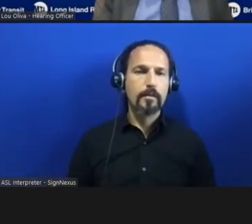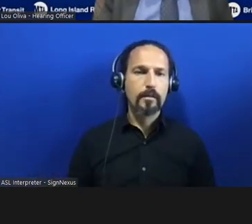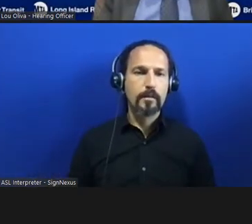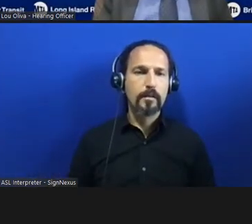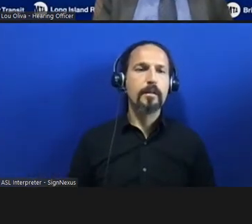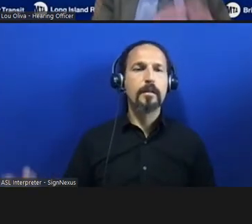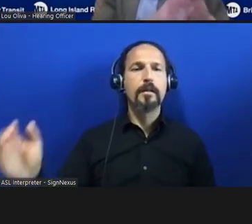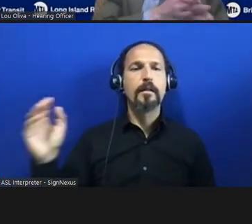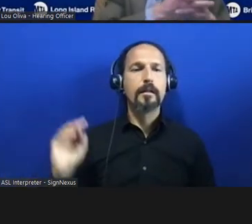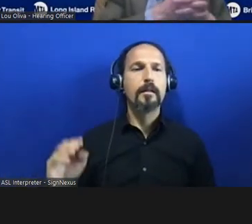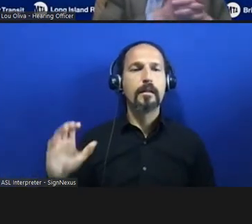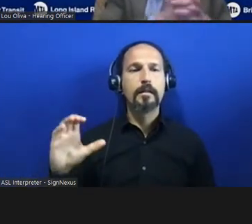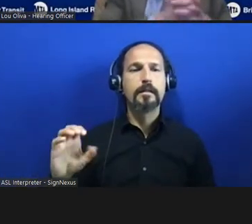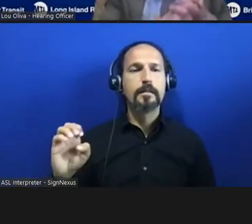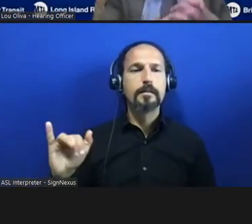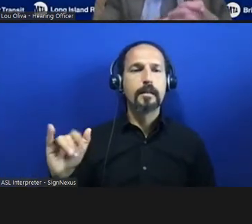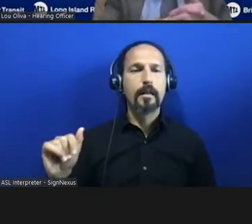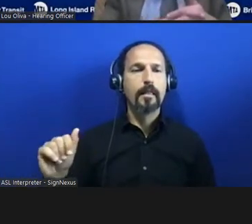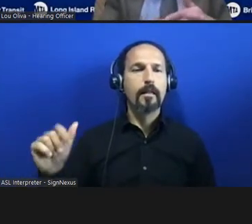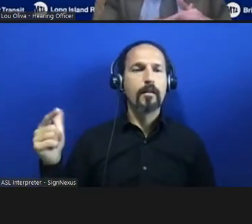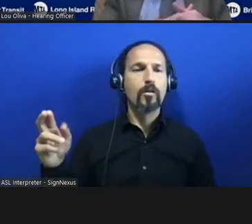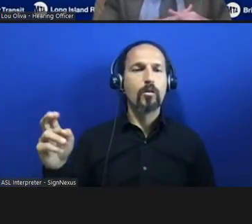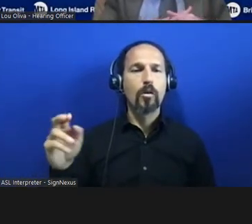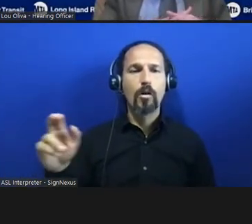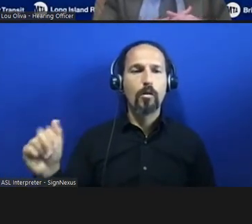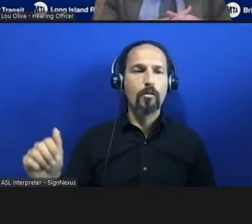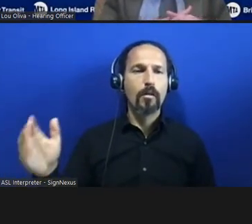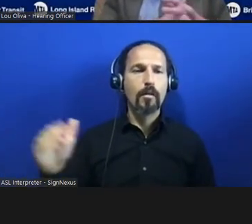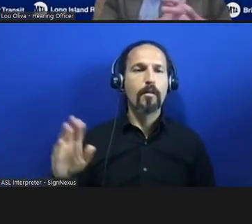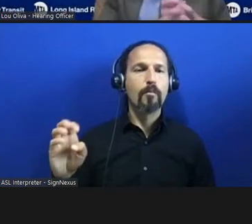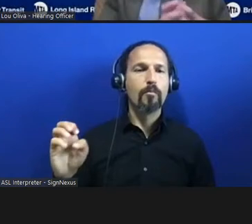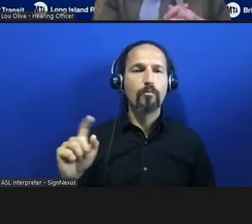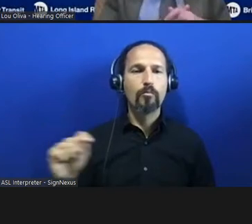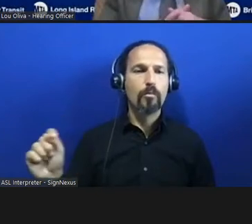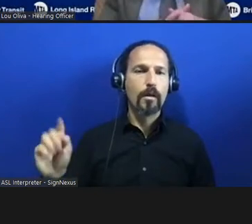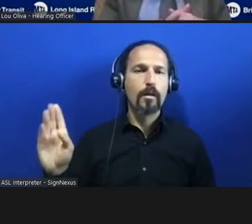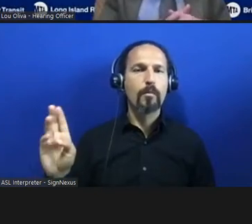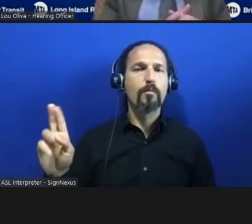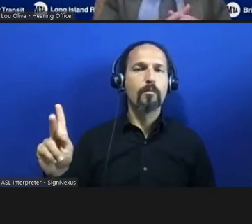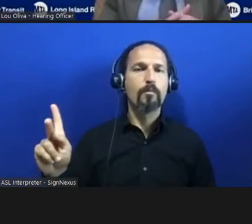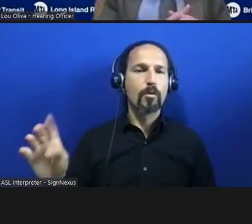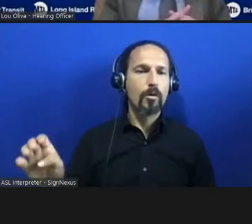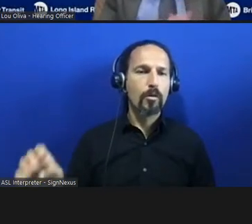the next speaker is Cecilia Guerra followed by Brett Burke